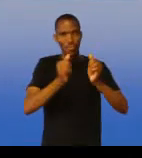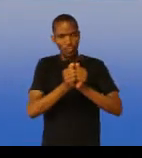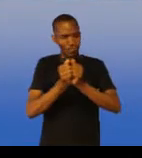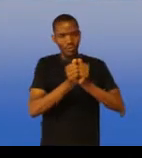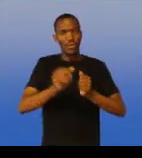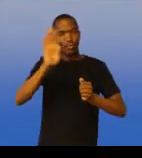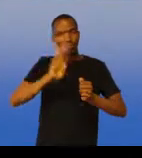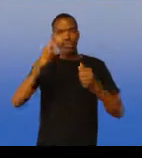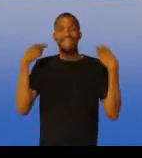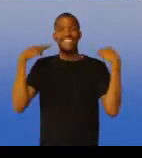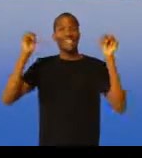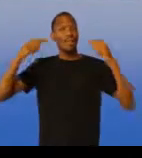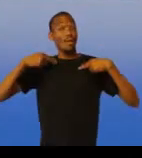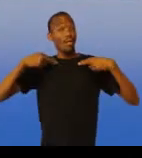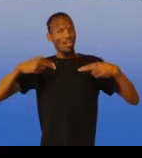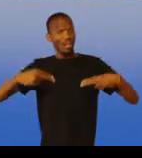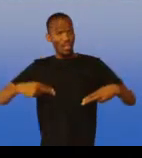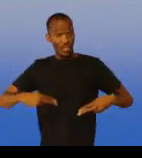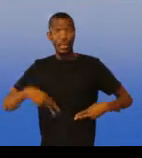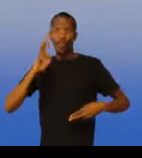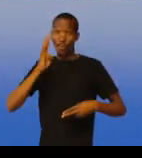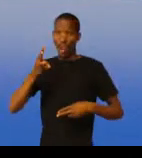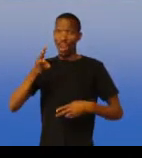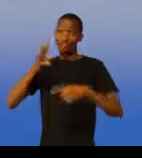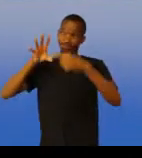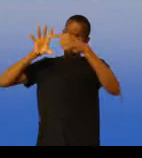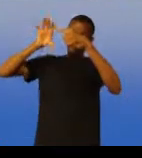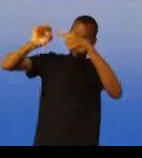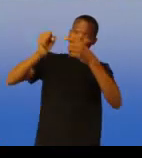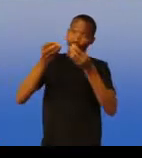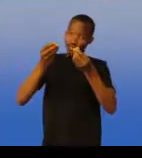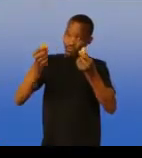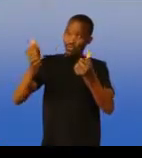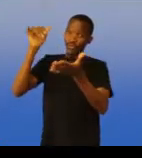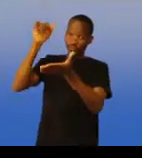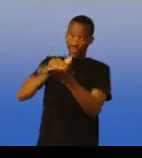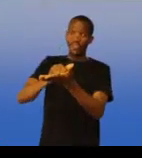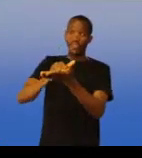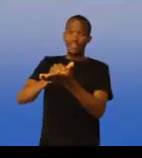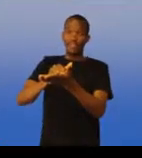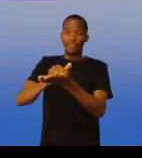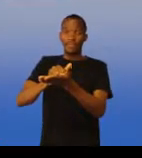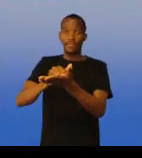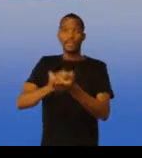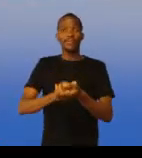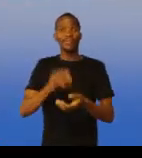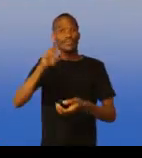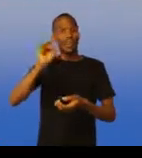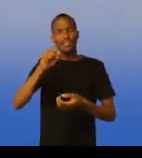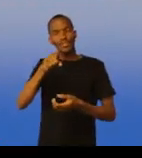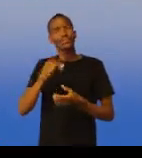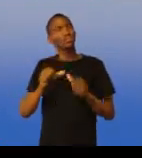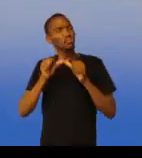Botswana, the Ministry of Health, we're gonna reach epidemic control before we know it. The USG has been providing non-stop